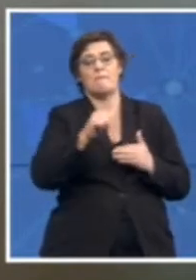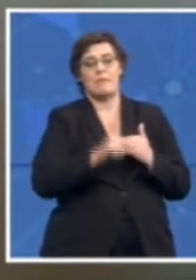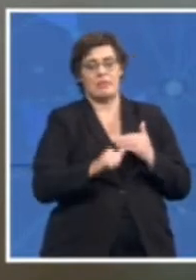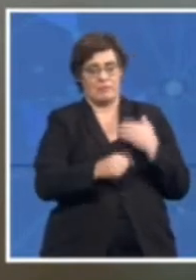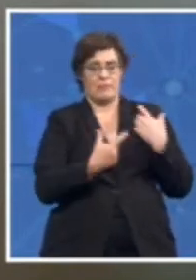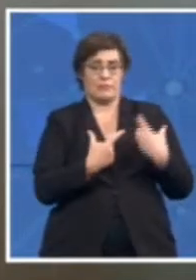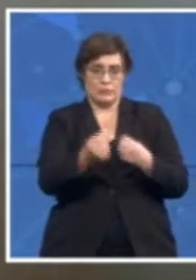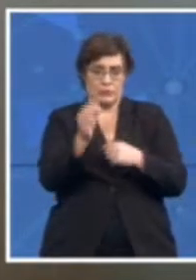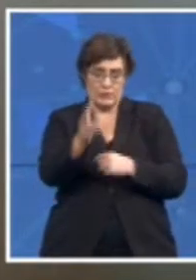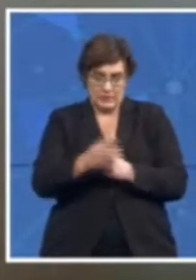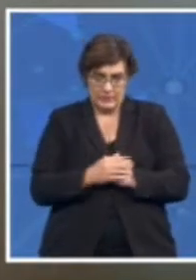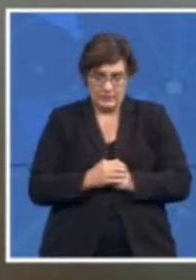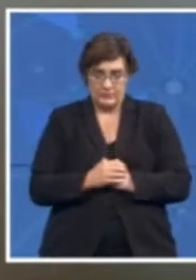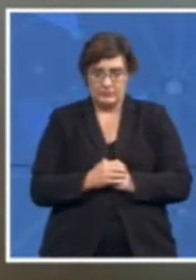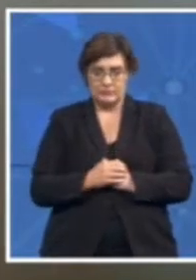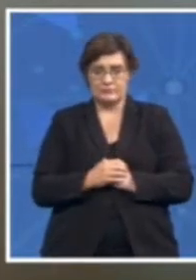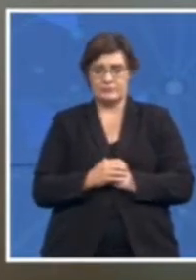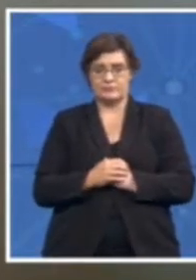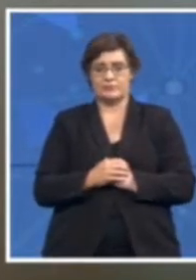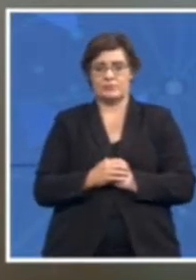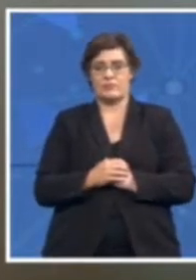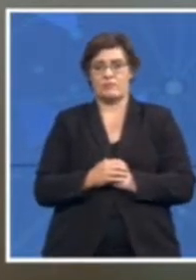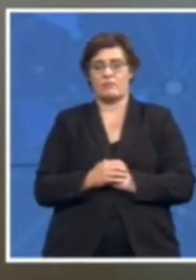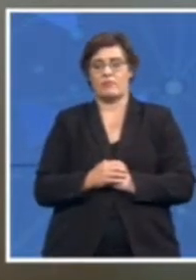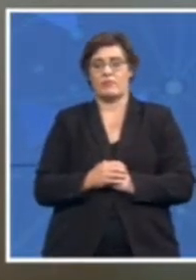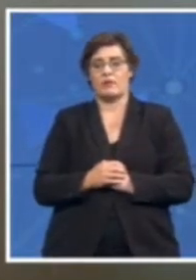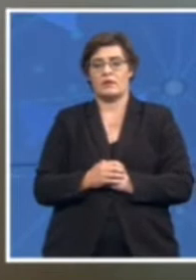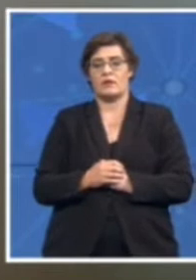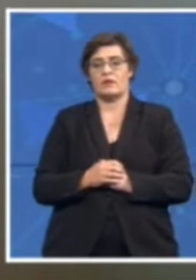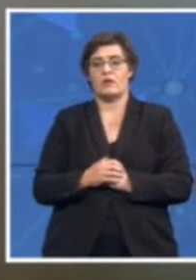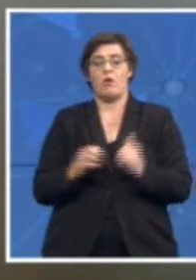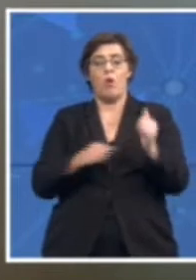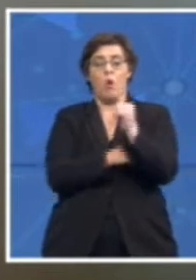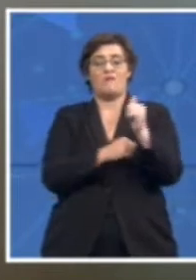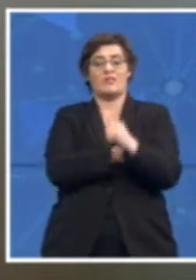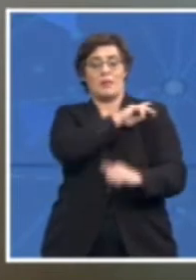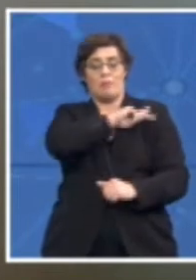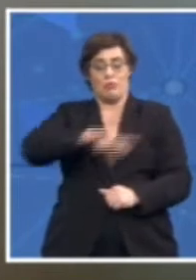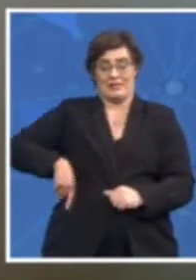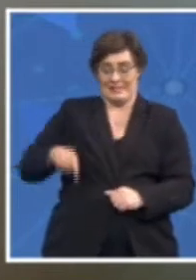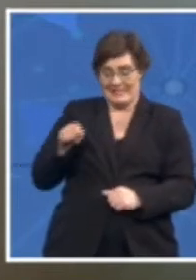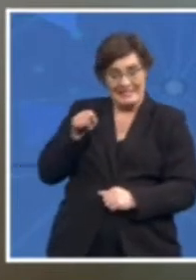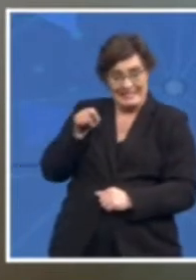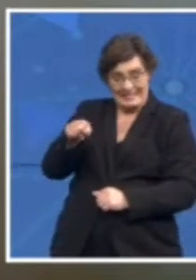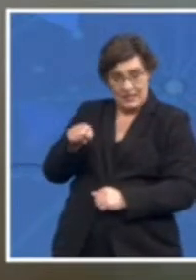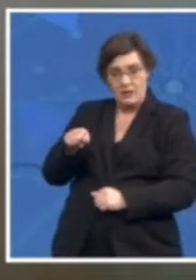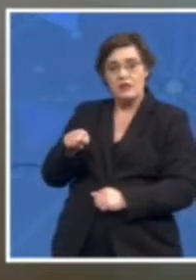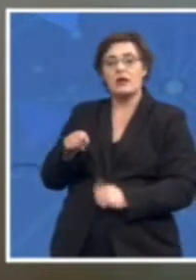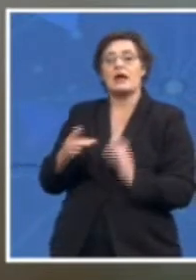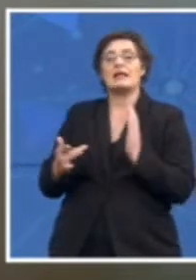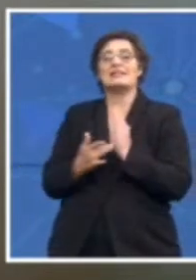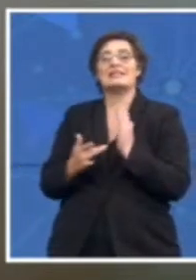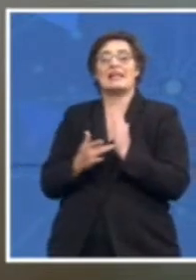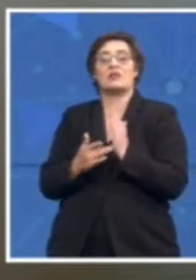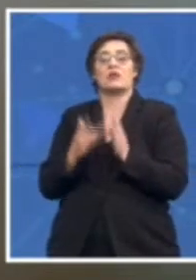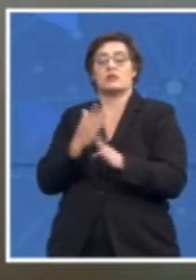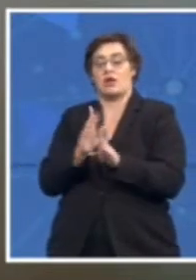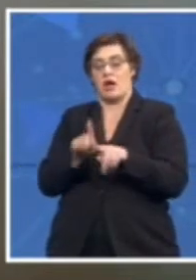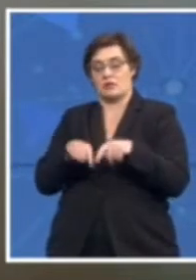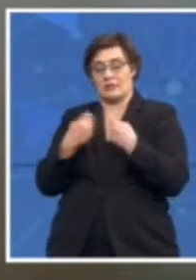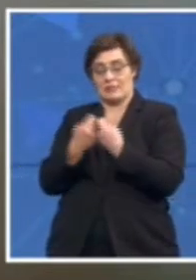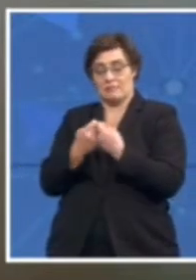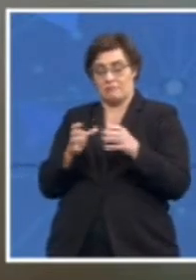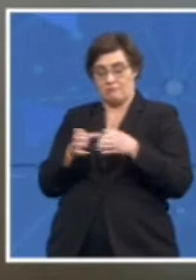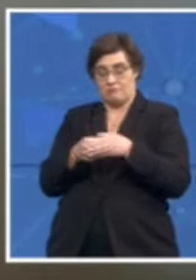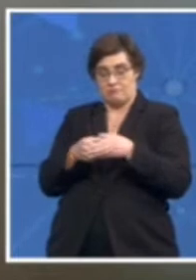The presidency is in charge of a technical task group that is also